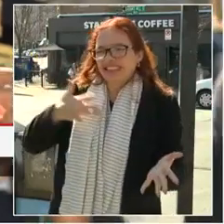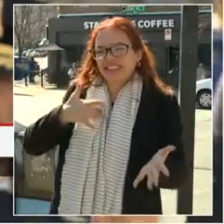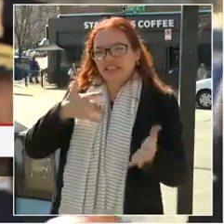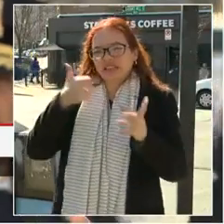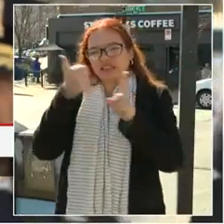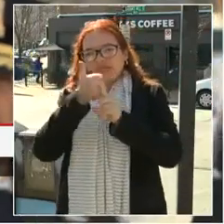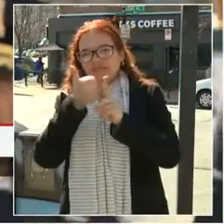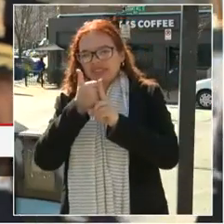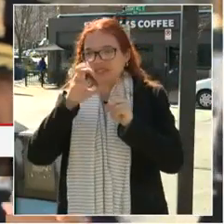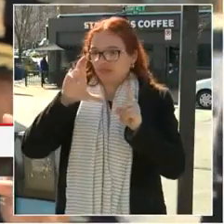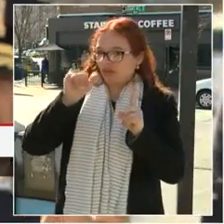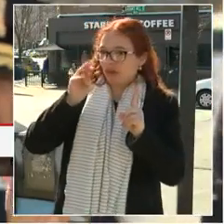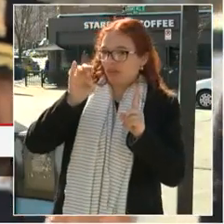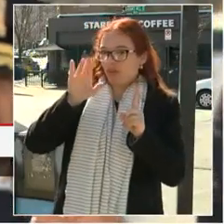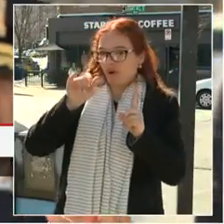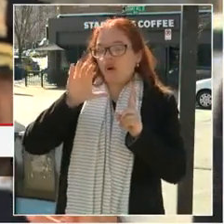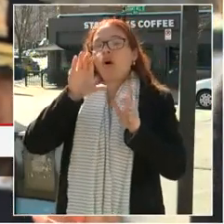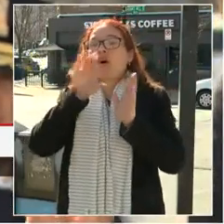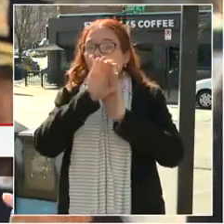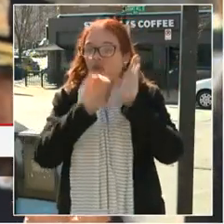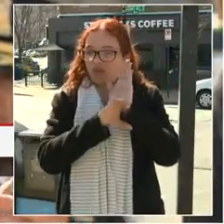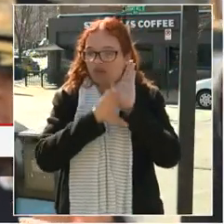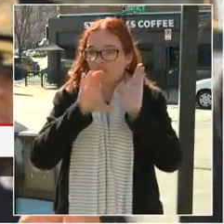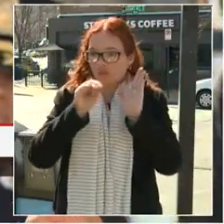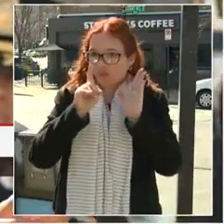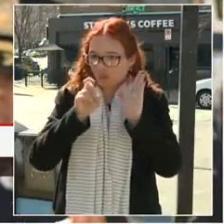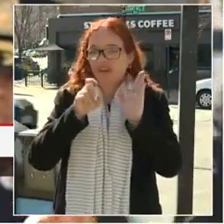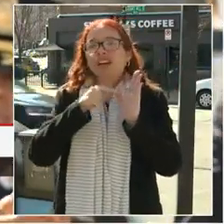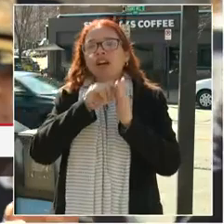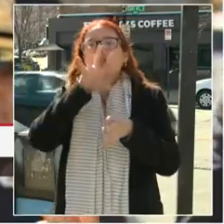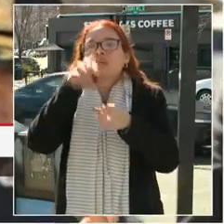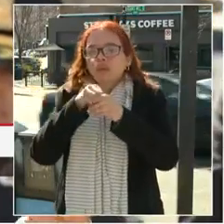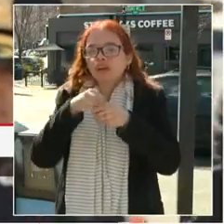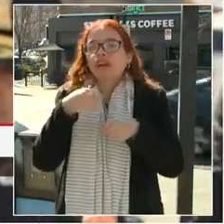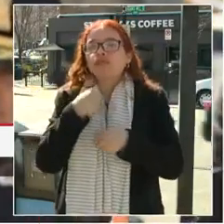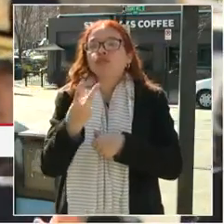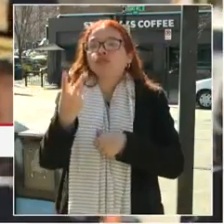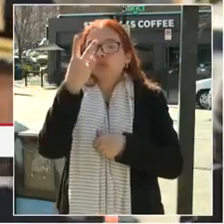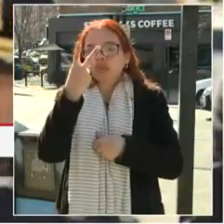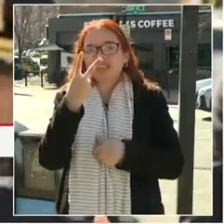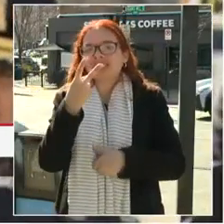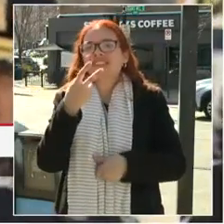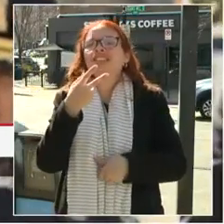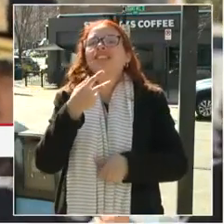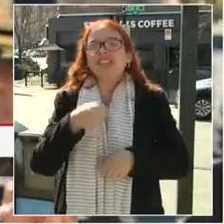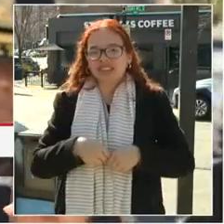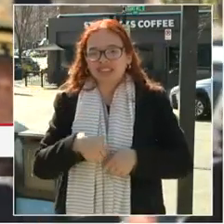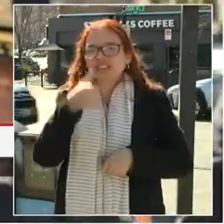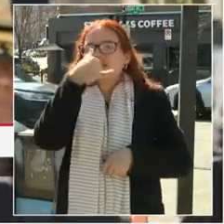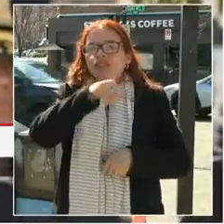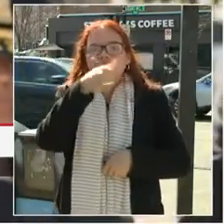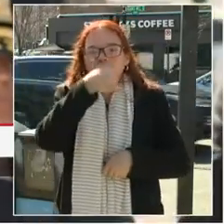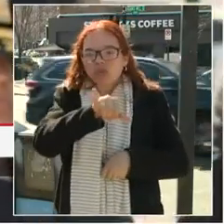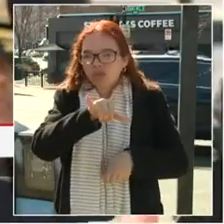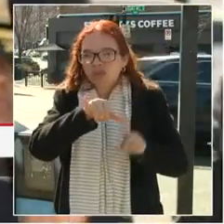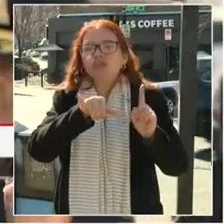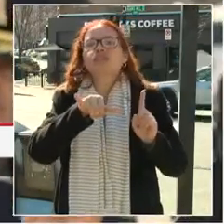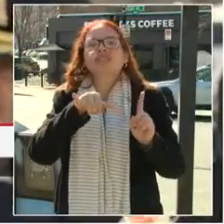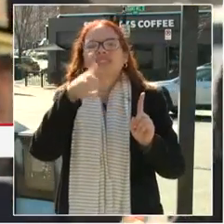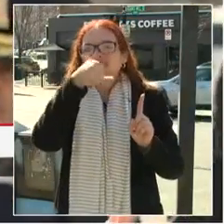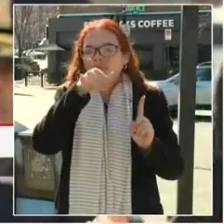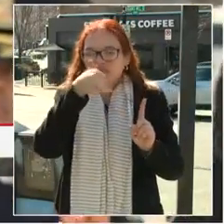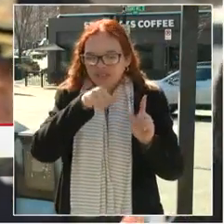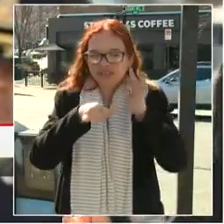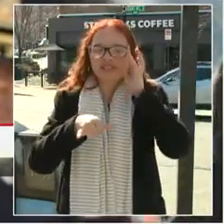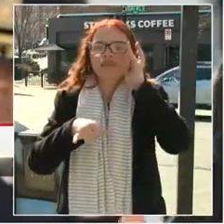The bill also included two superfluous, and I've repeated this many times, policies that